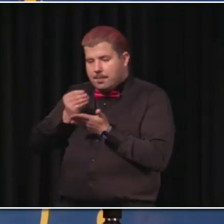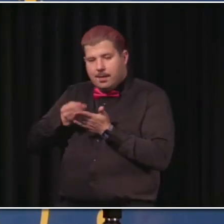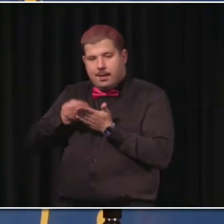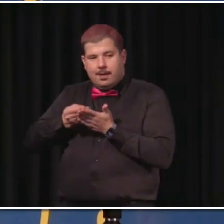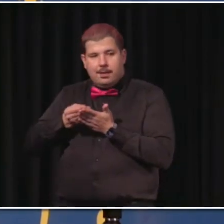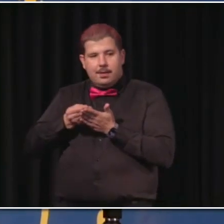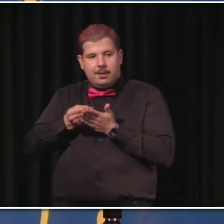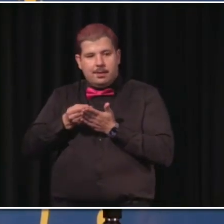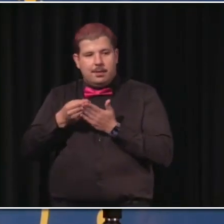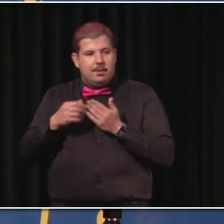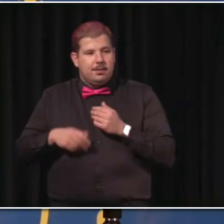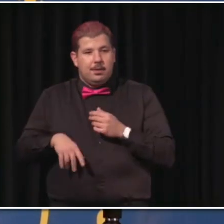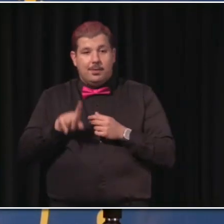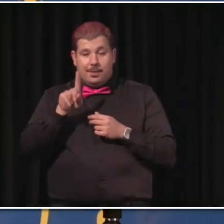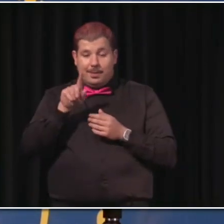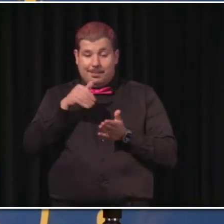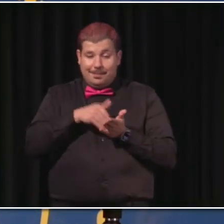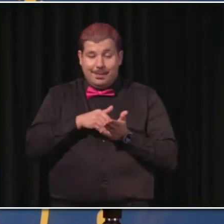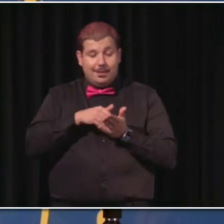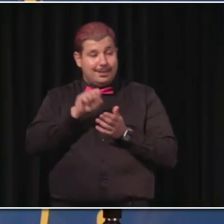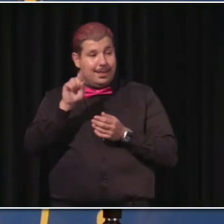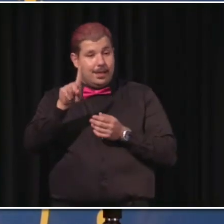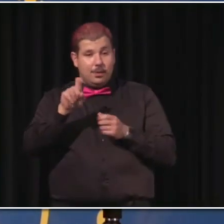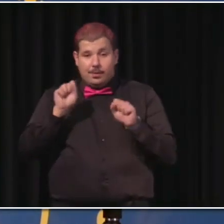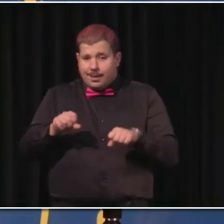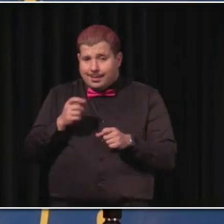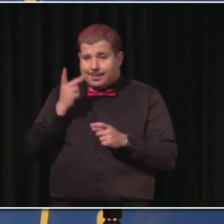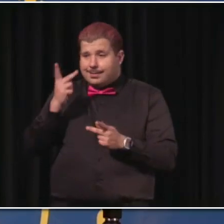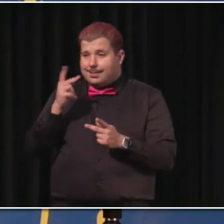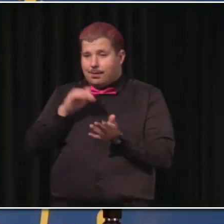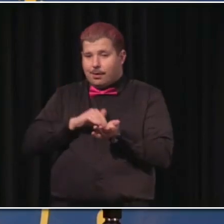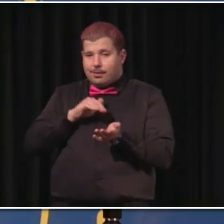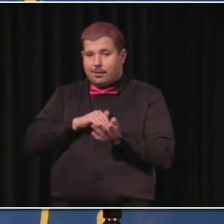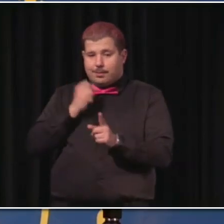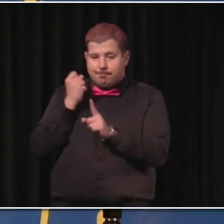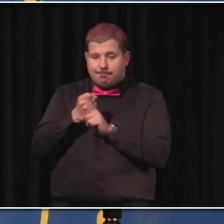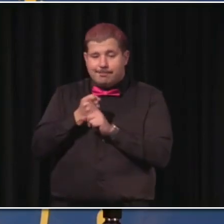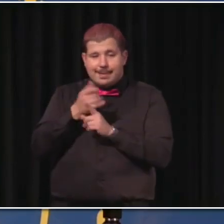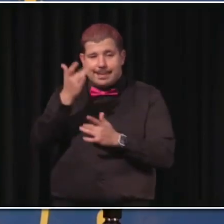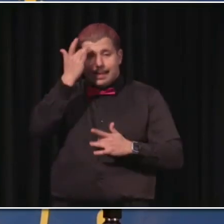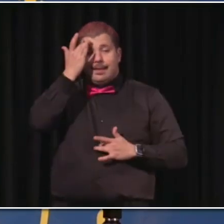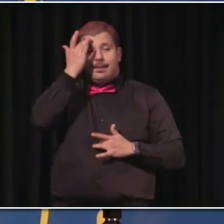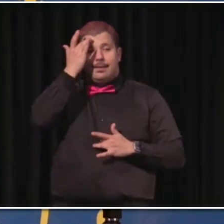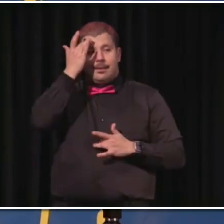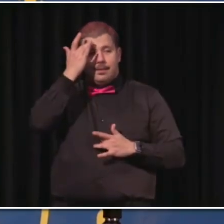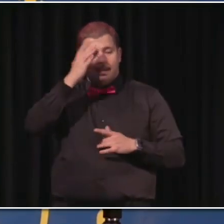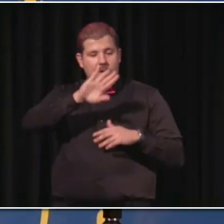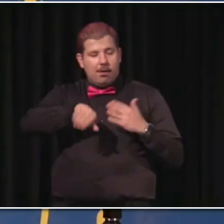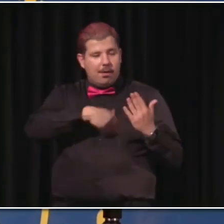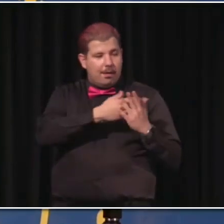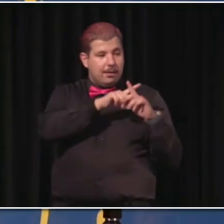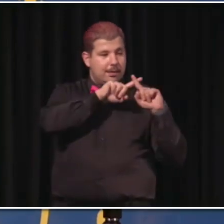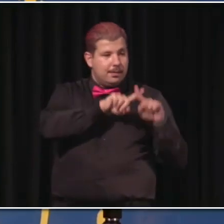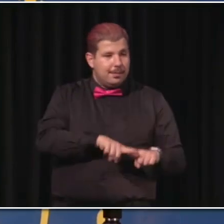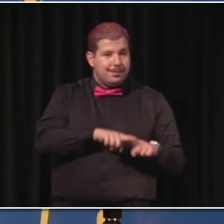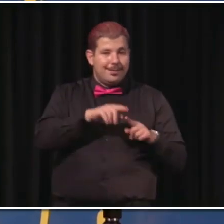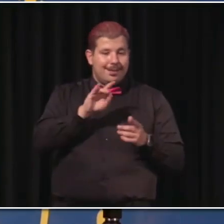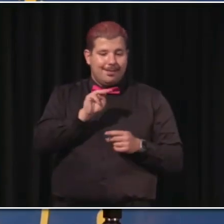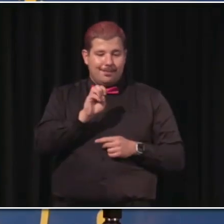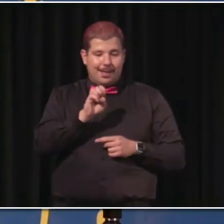so nearly 1 million San Diegans can see a doctor when they're sick, all of this depends on Medicaid